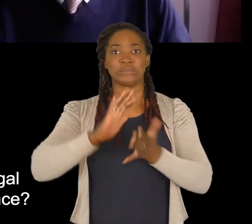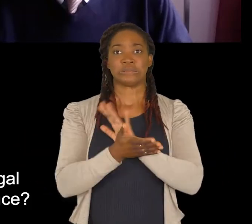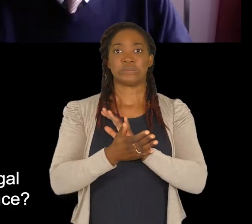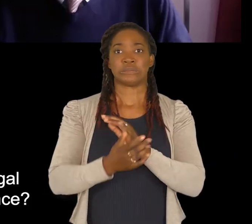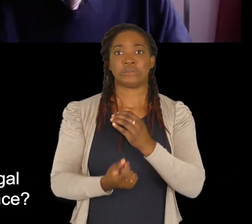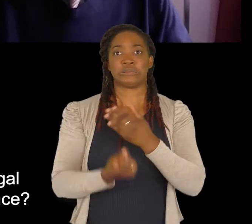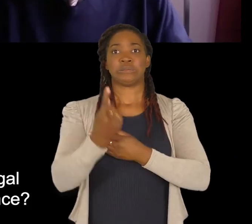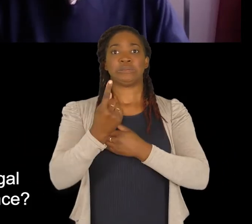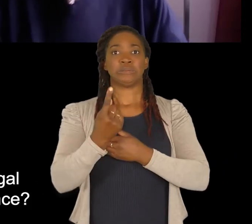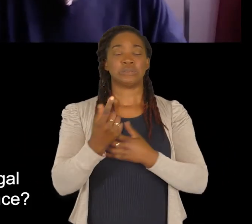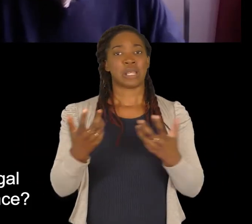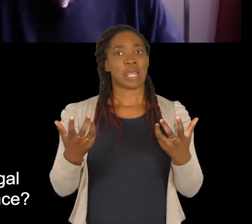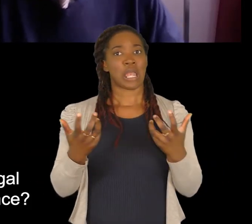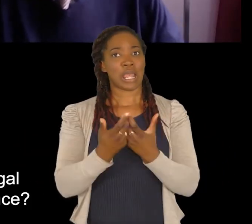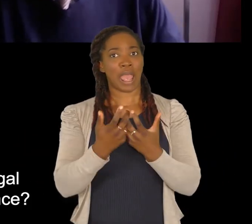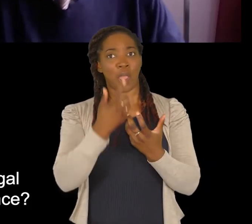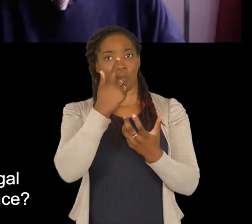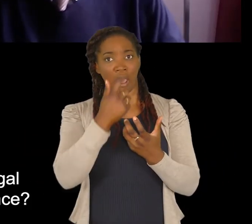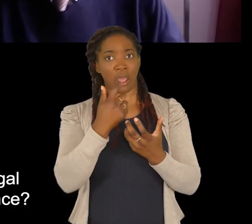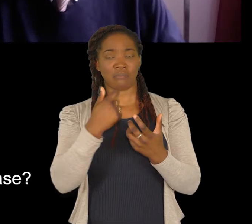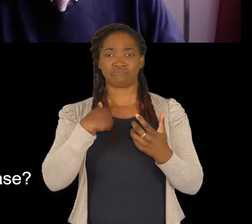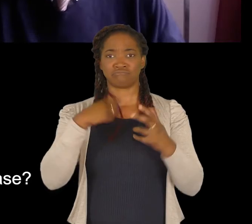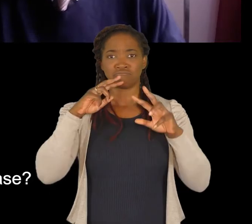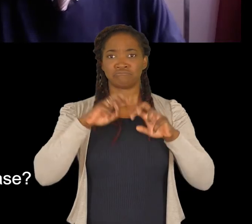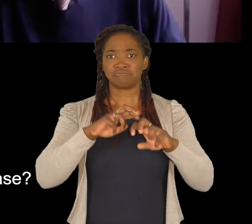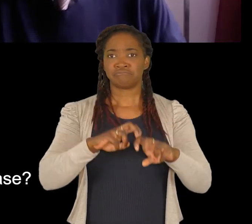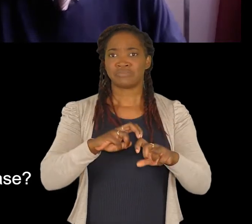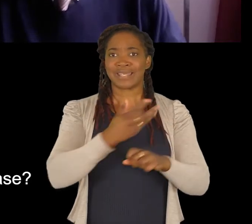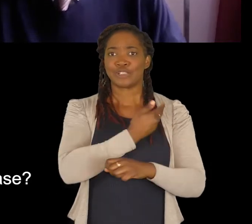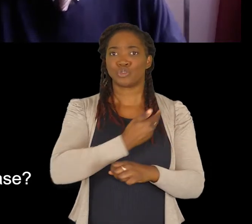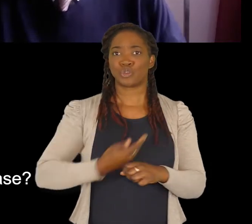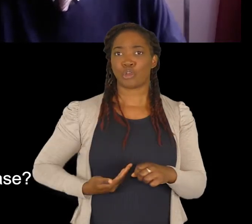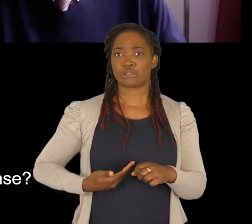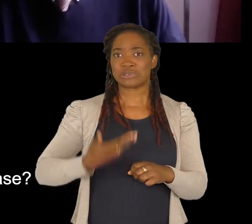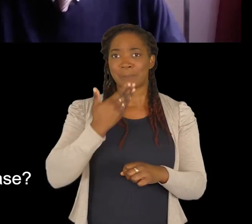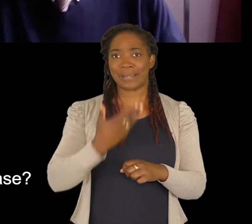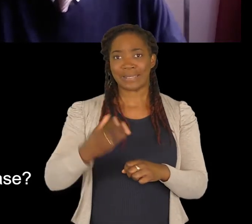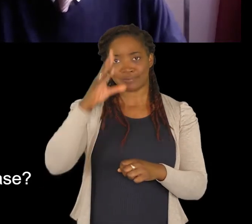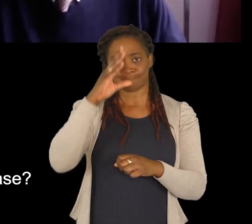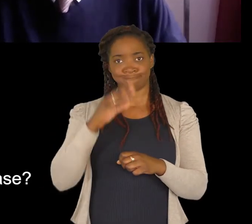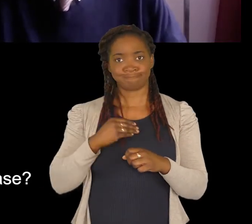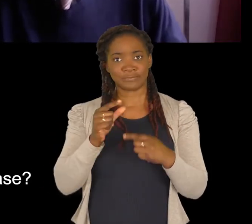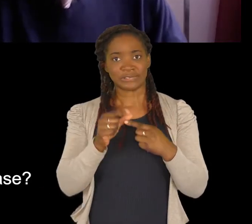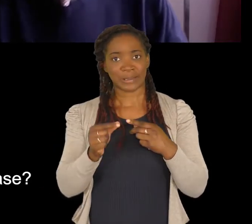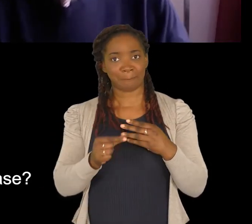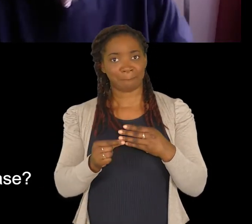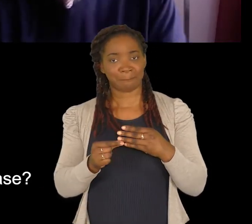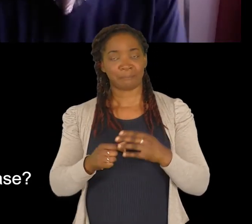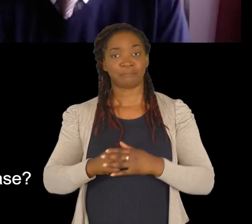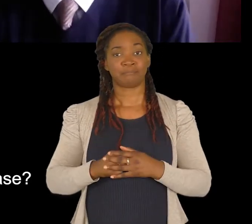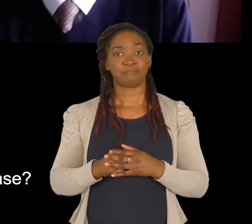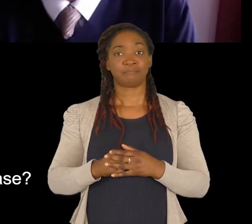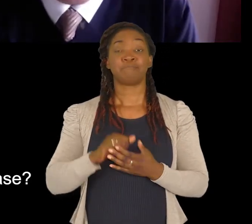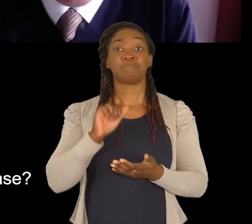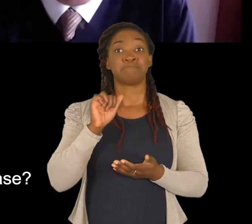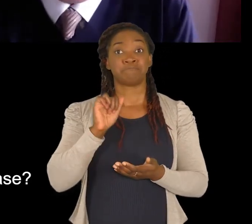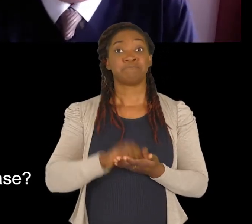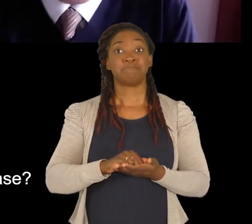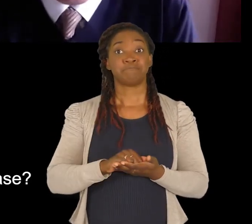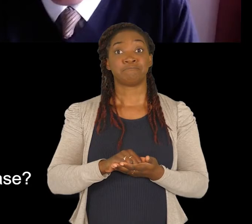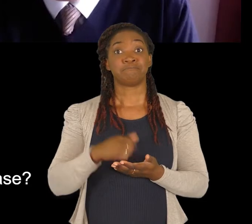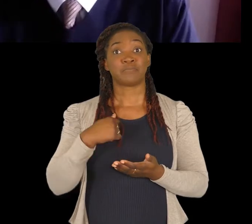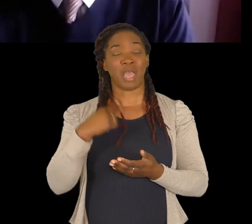disaster? And how should I look into insurance? Can you give us some tips on this area, please? Sure. So I